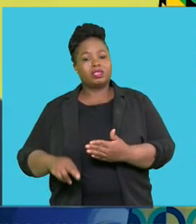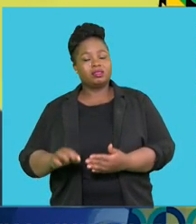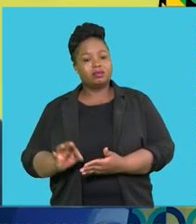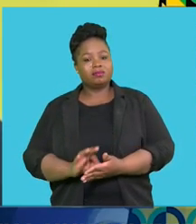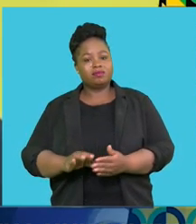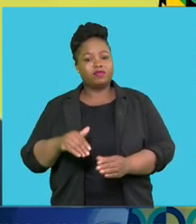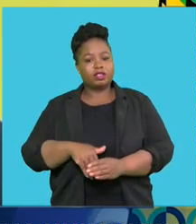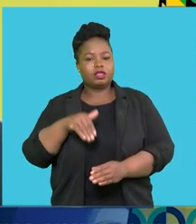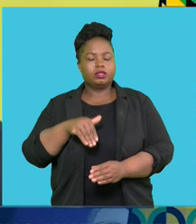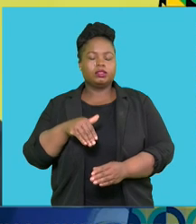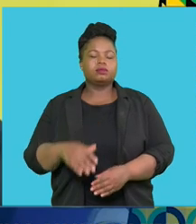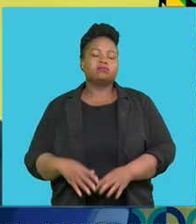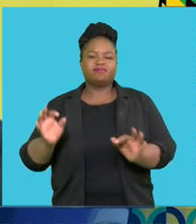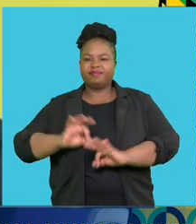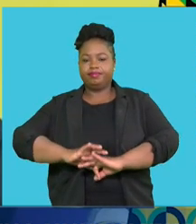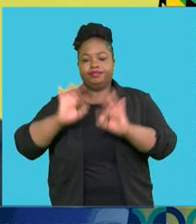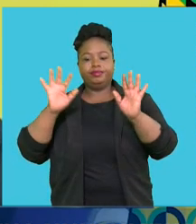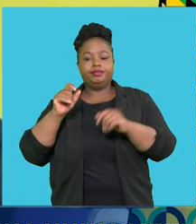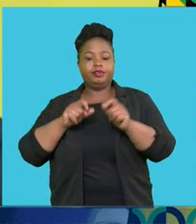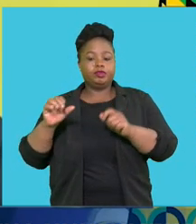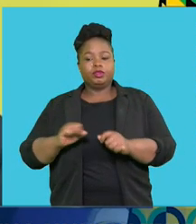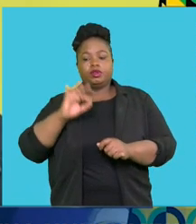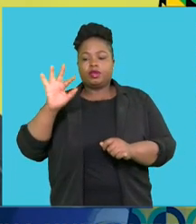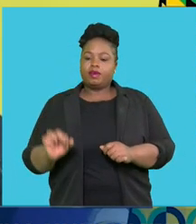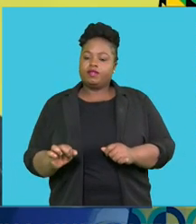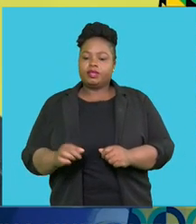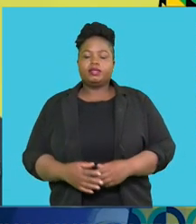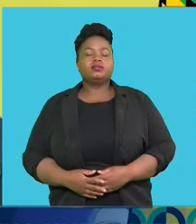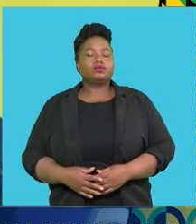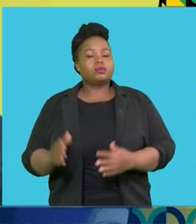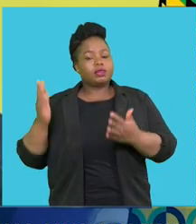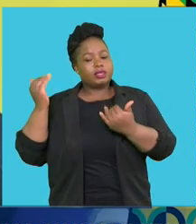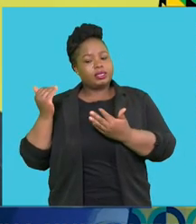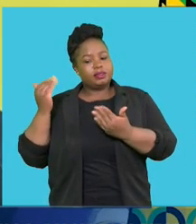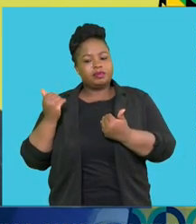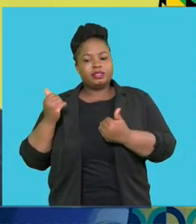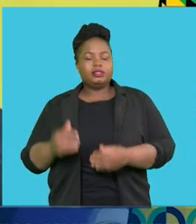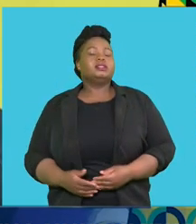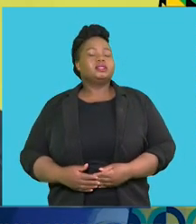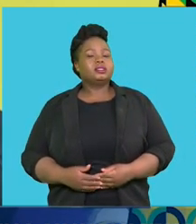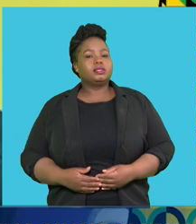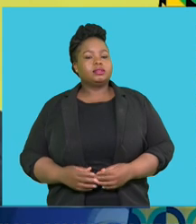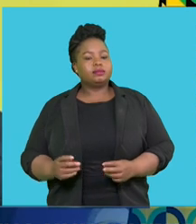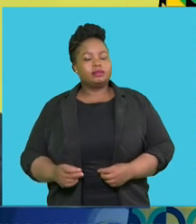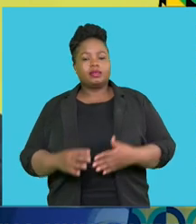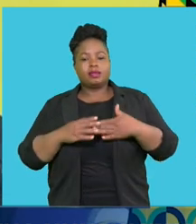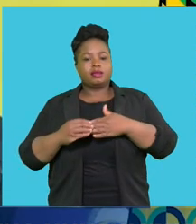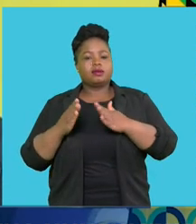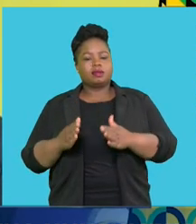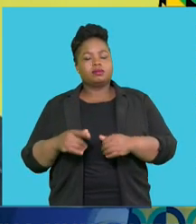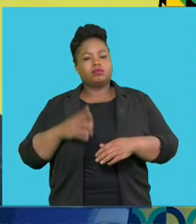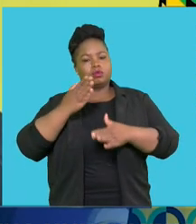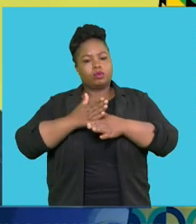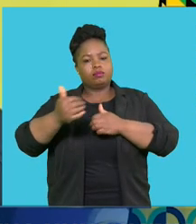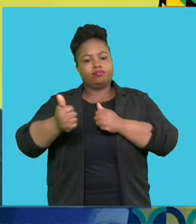elections It is clear that South Africans expect their leaders To work together